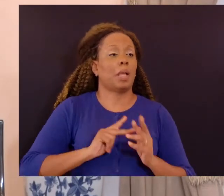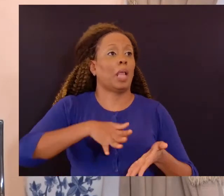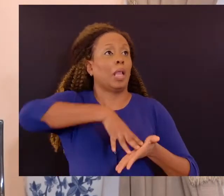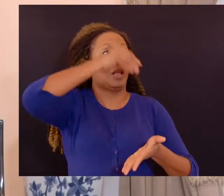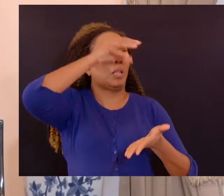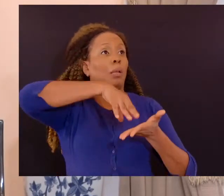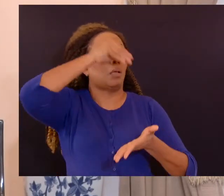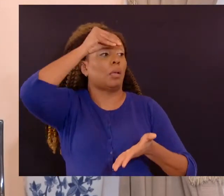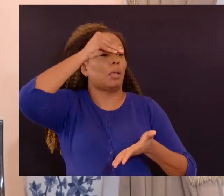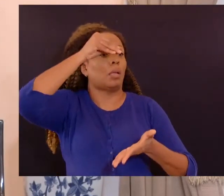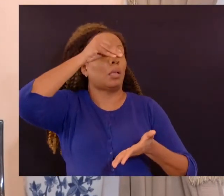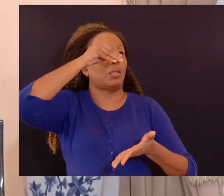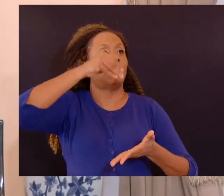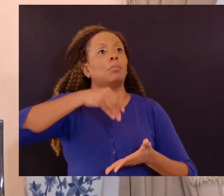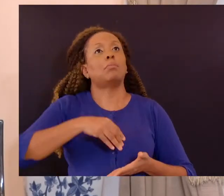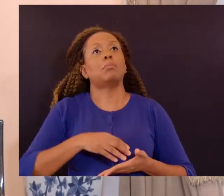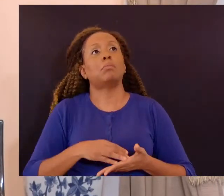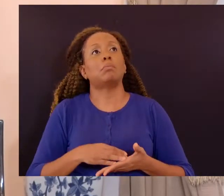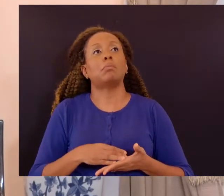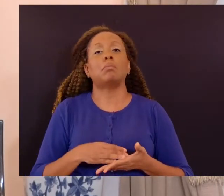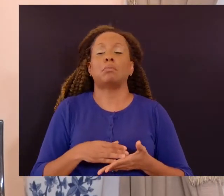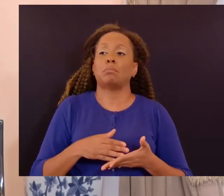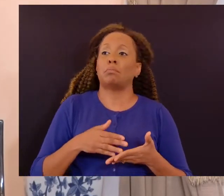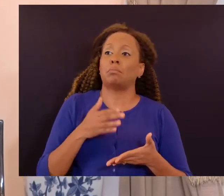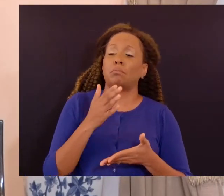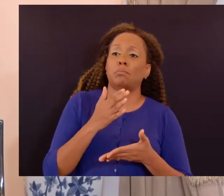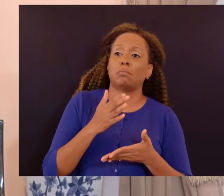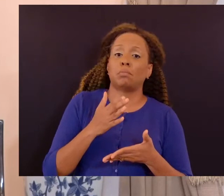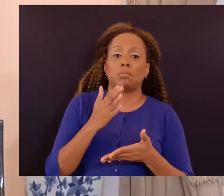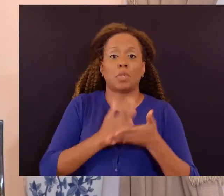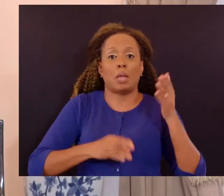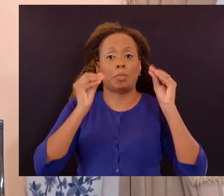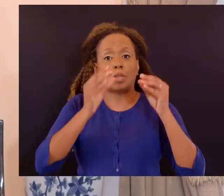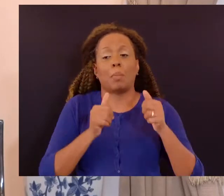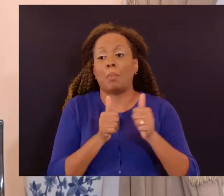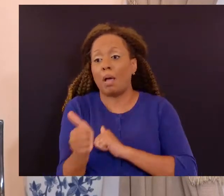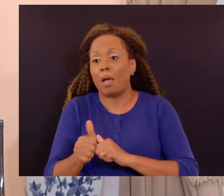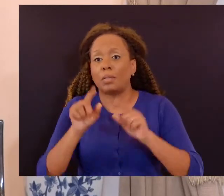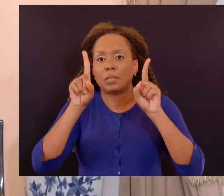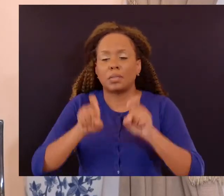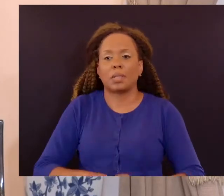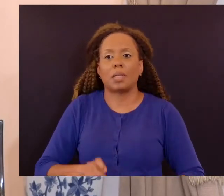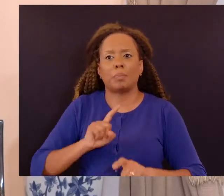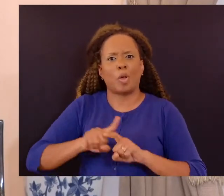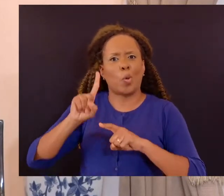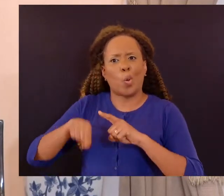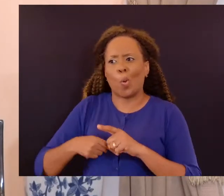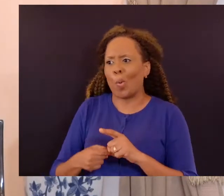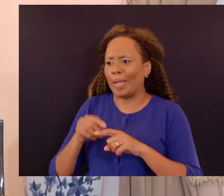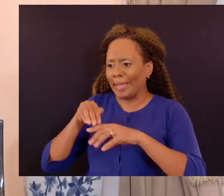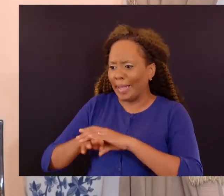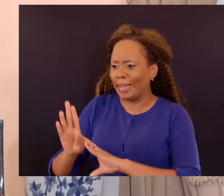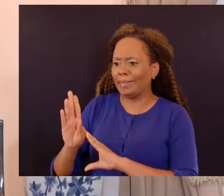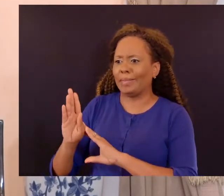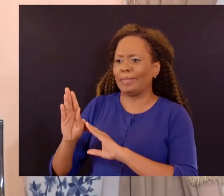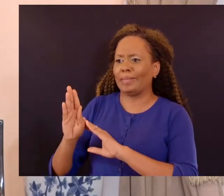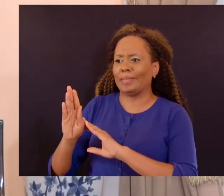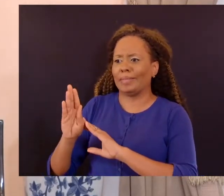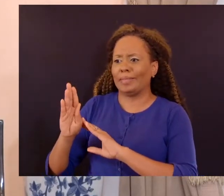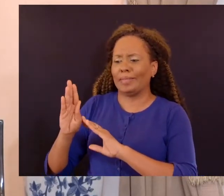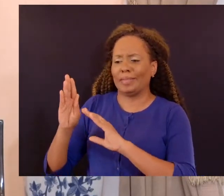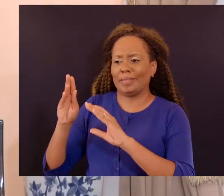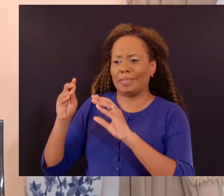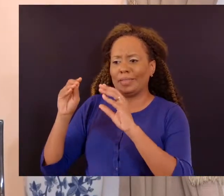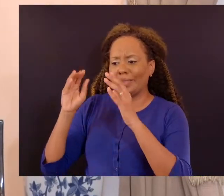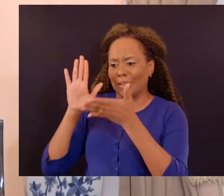to express it to be able to pass the examination at Urduson, but then when they get into the school environment, the bad habits sometimes kick in